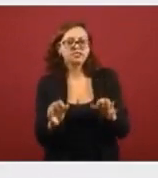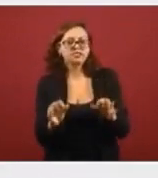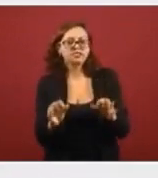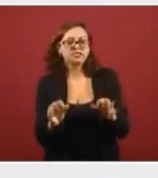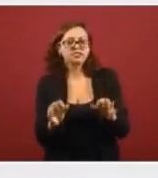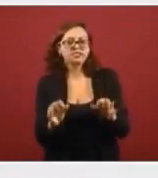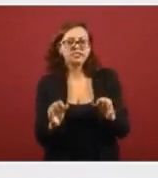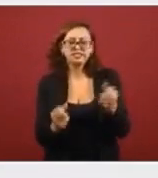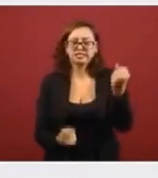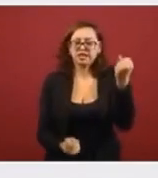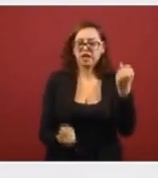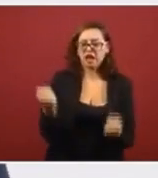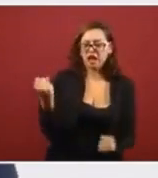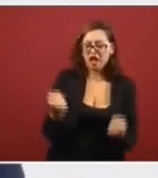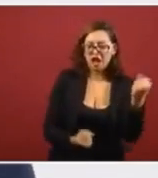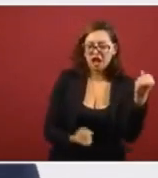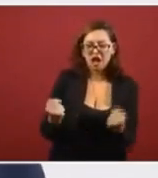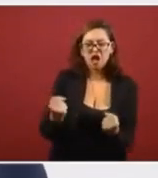vehicles